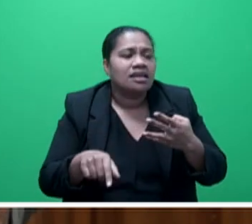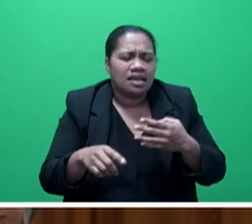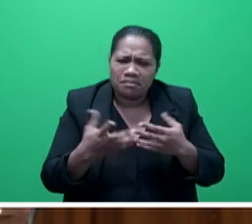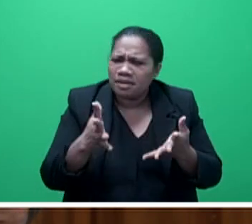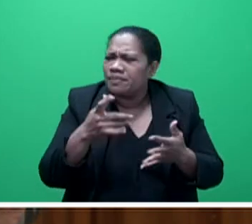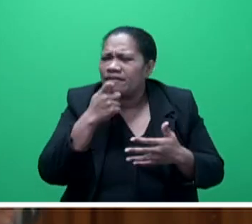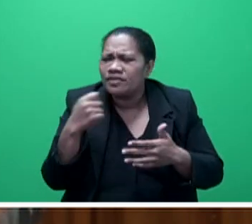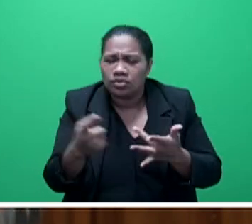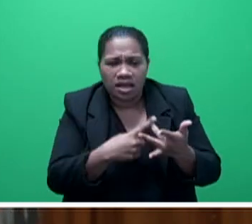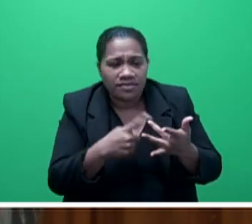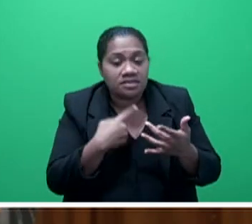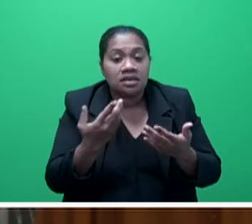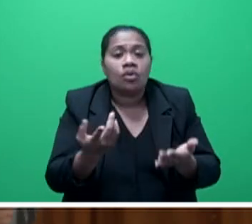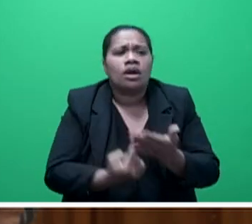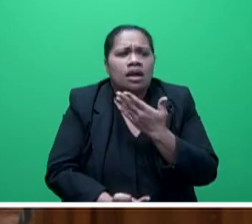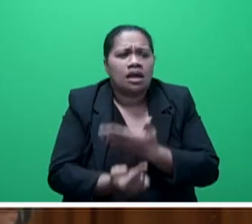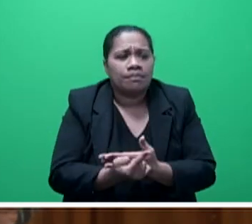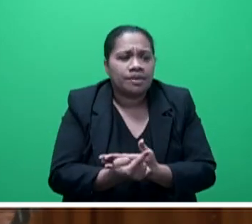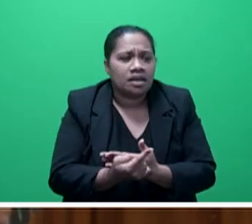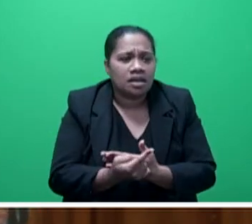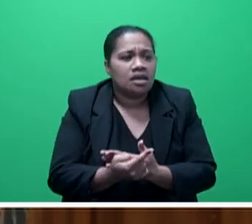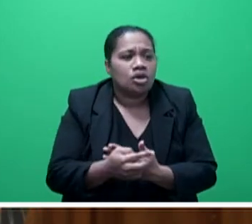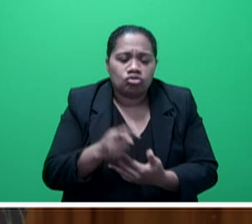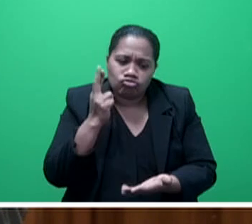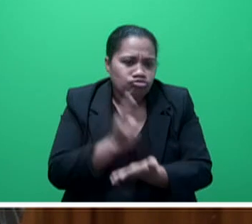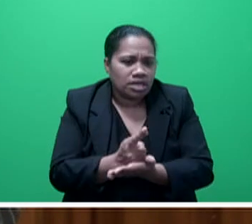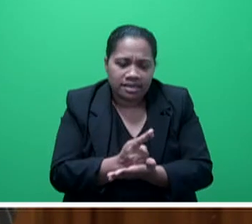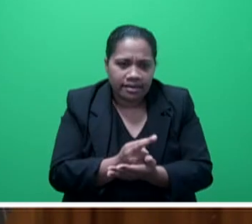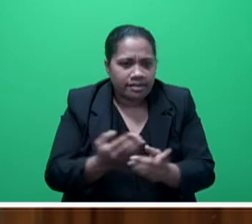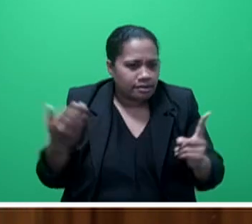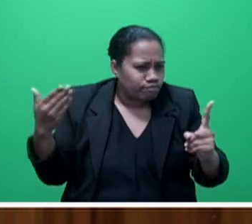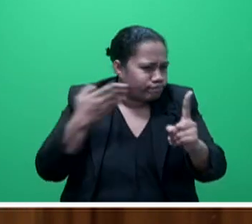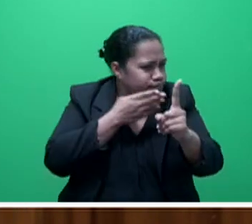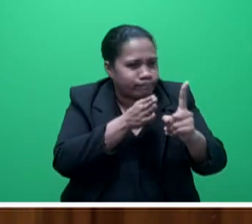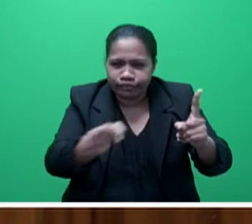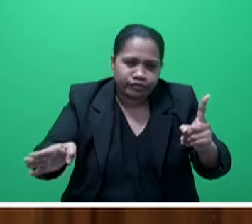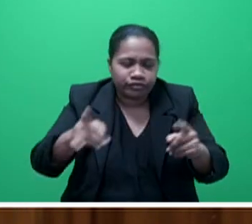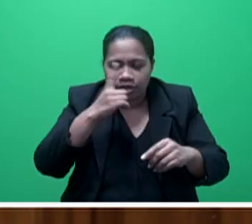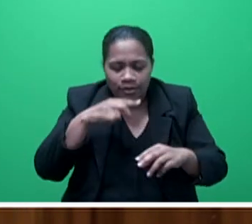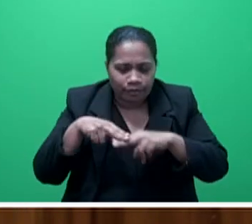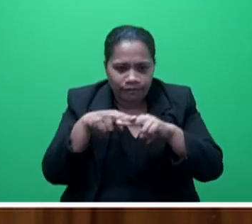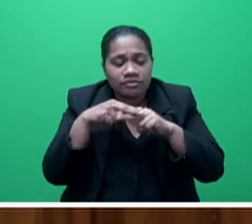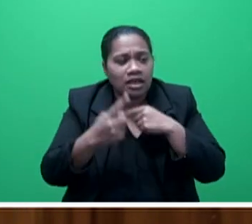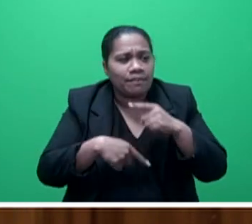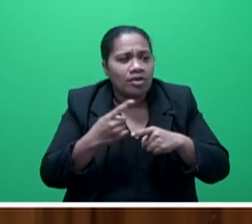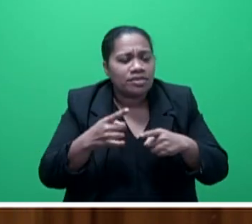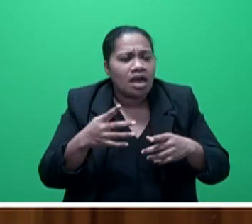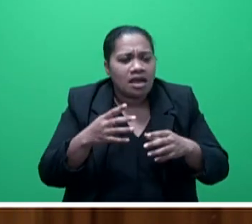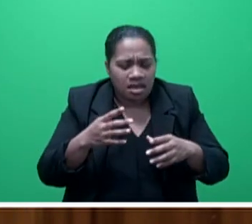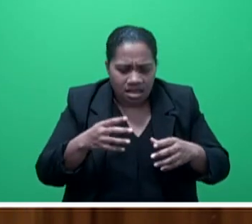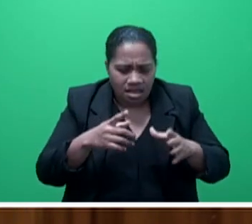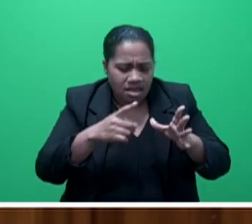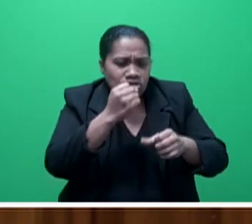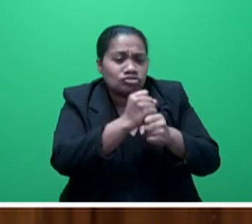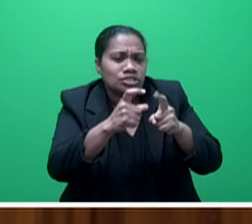others, have deliberately misled this House and the people of Fiji on the average growth rate of our GDP over these past 10